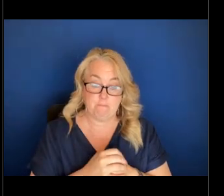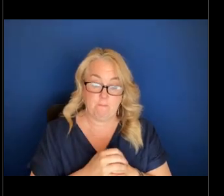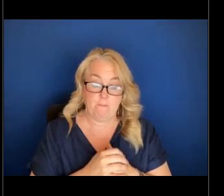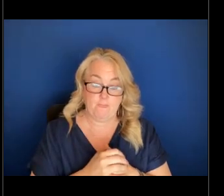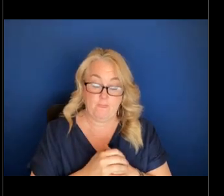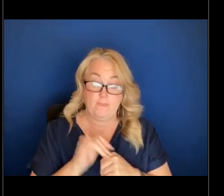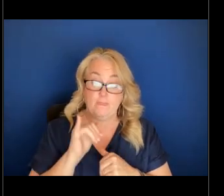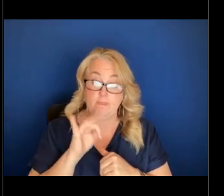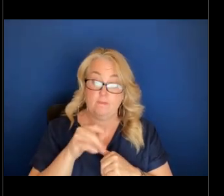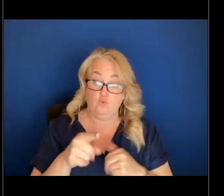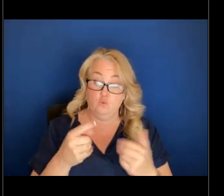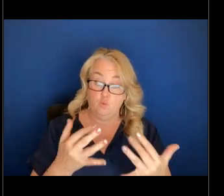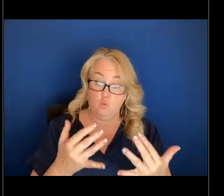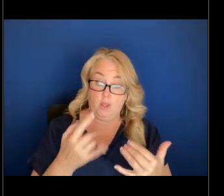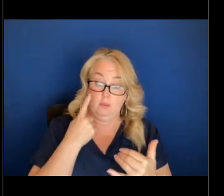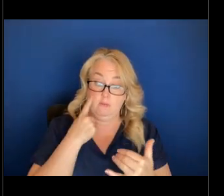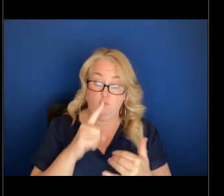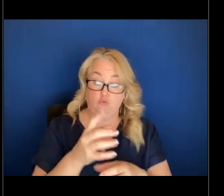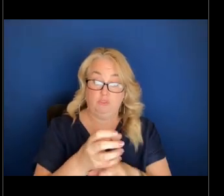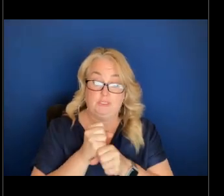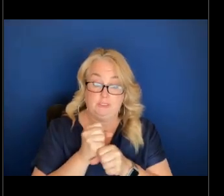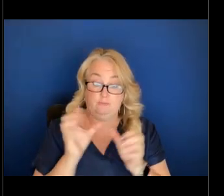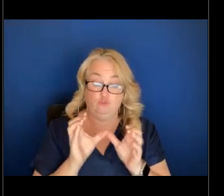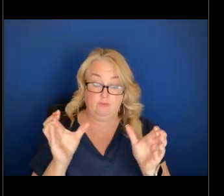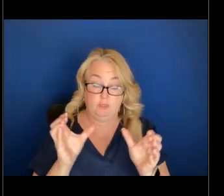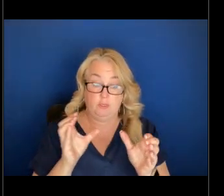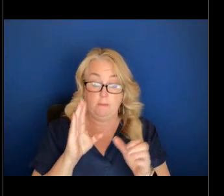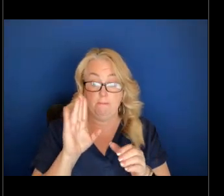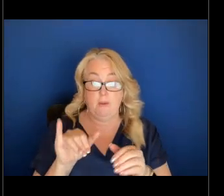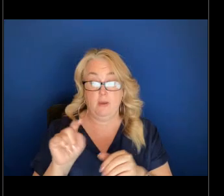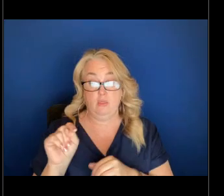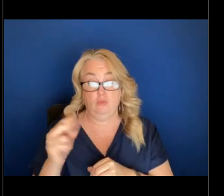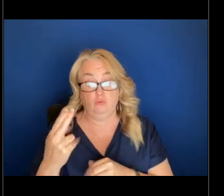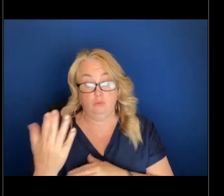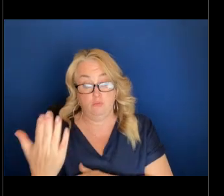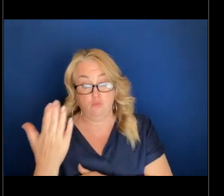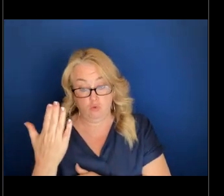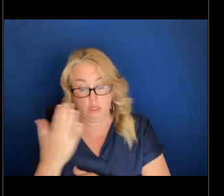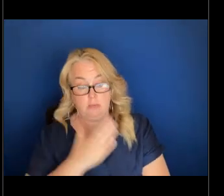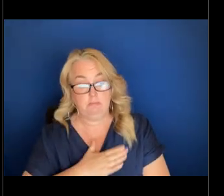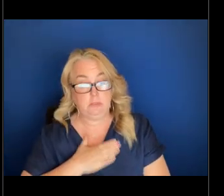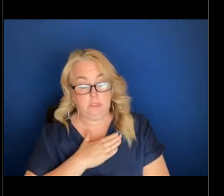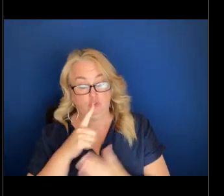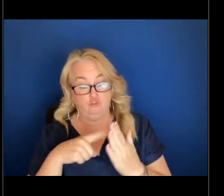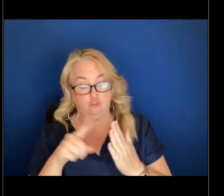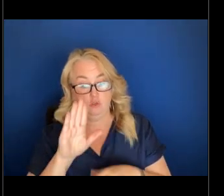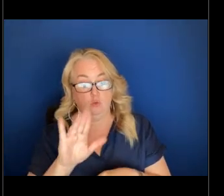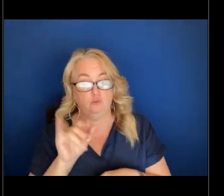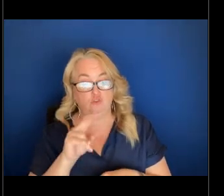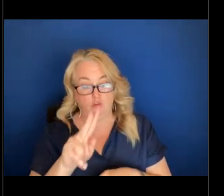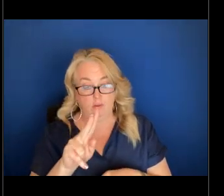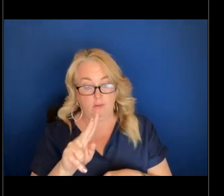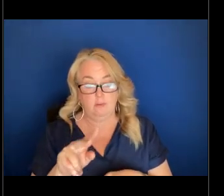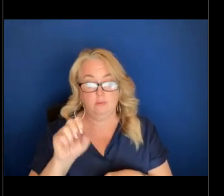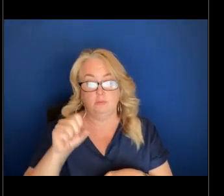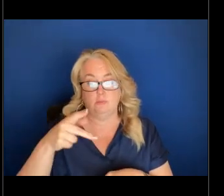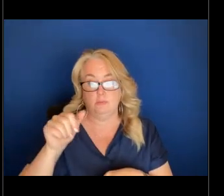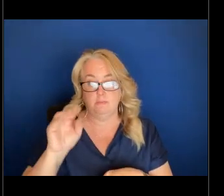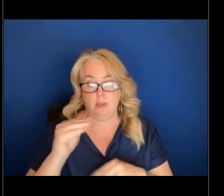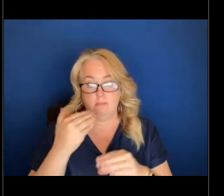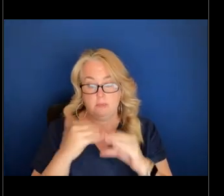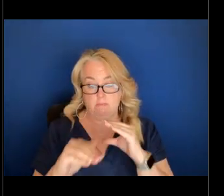If you are still waiting to receive the attendance certificate by Thursday morning, please check your junk or spam email and